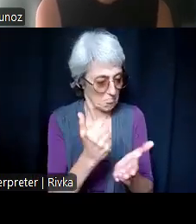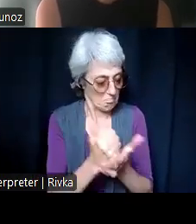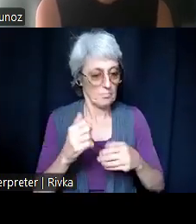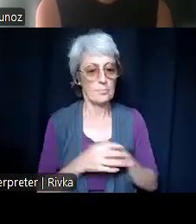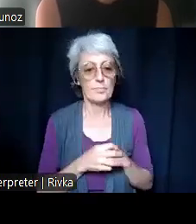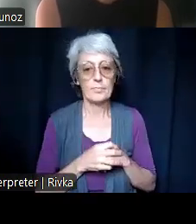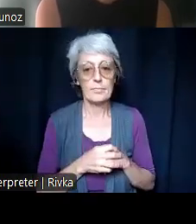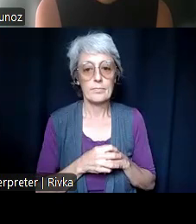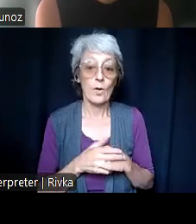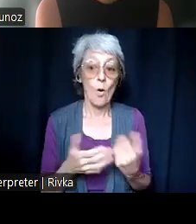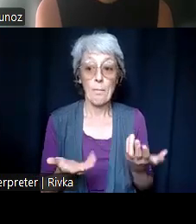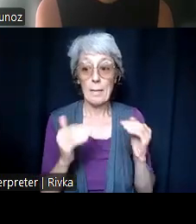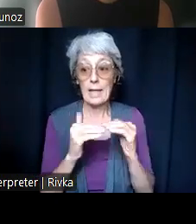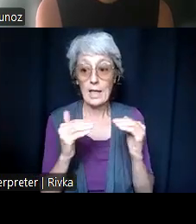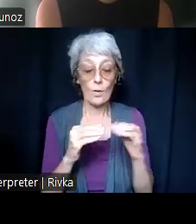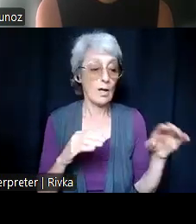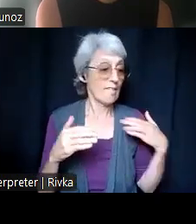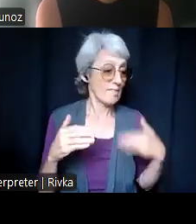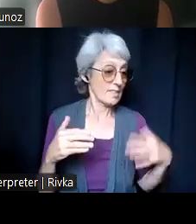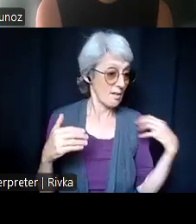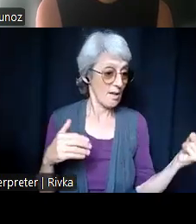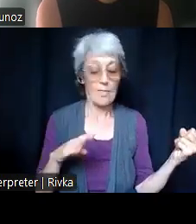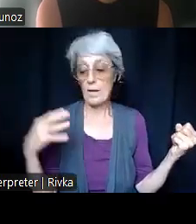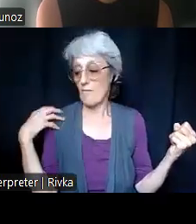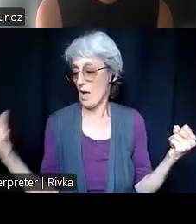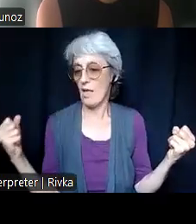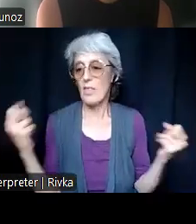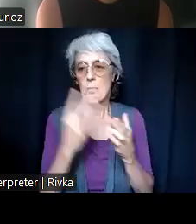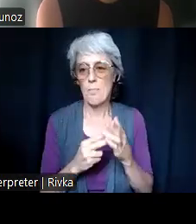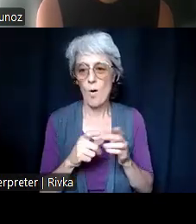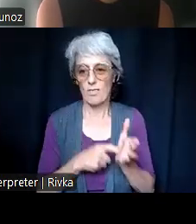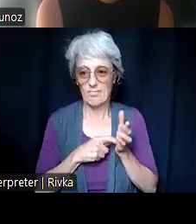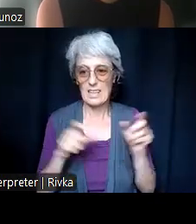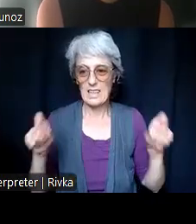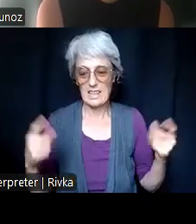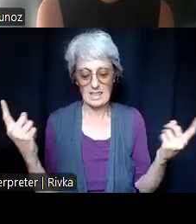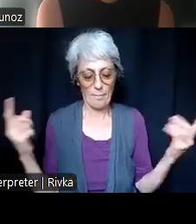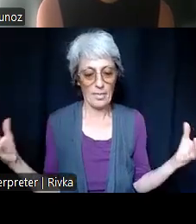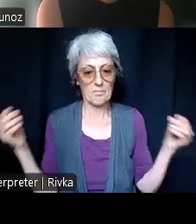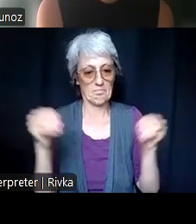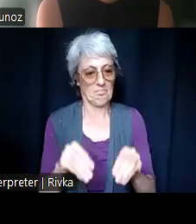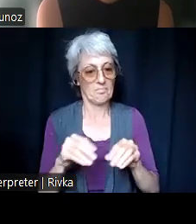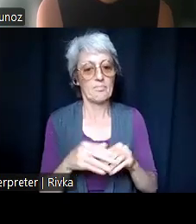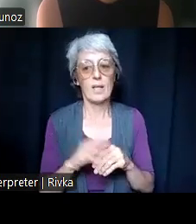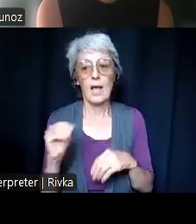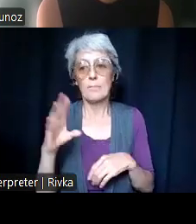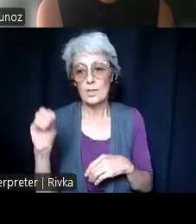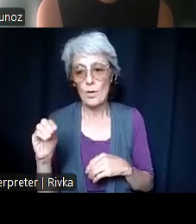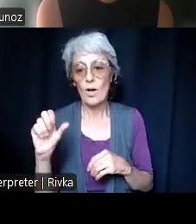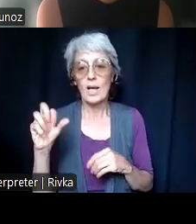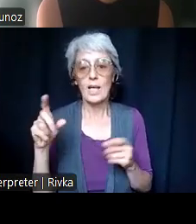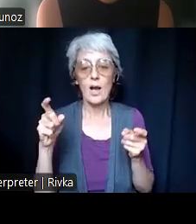physical health needs and behavioral health needs, both the Ohio Rise Plan and the MCO care manager would then kind of work together